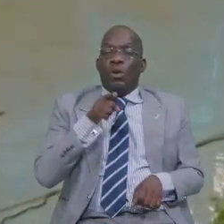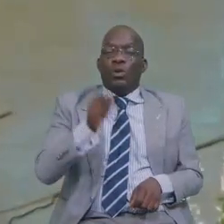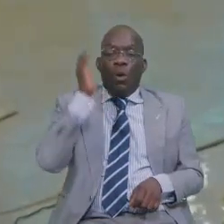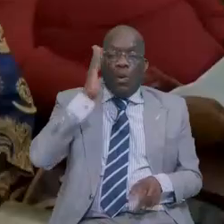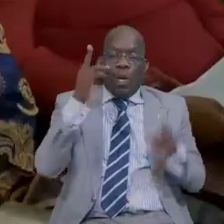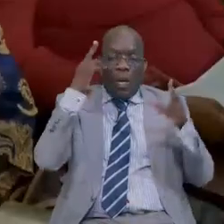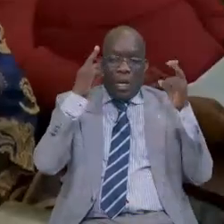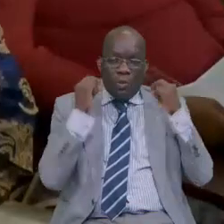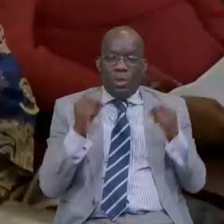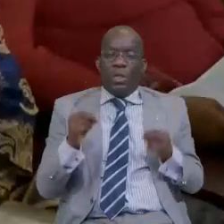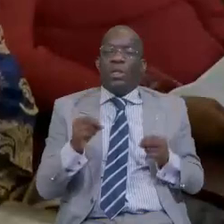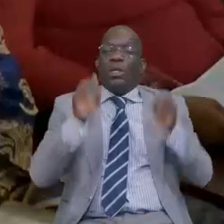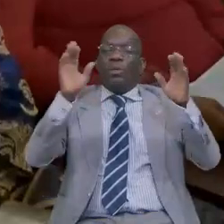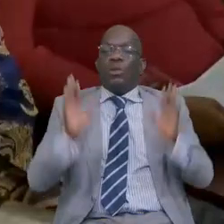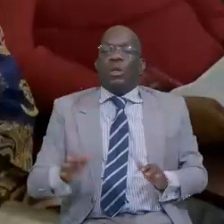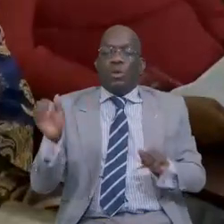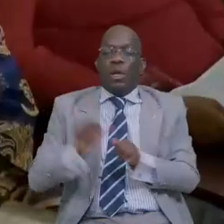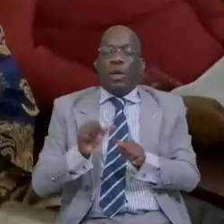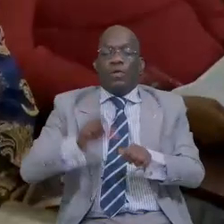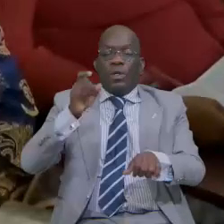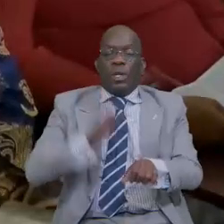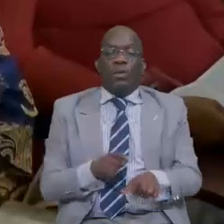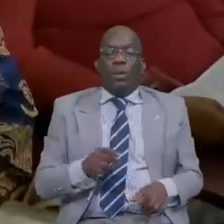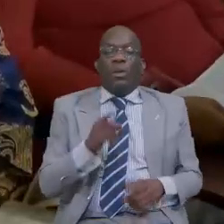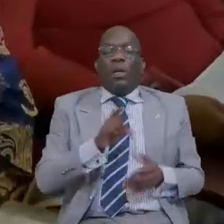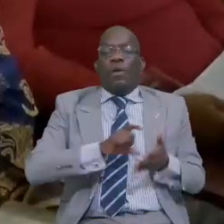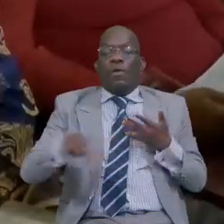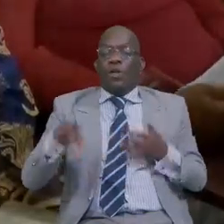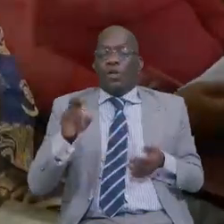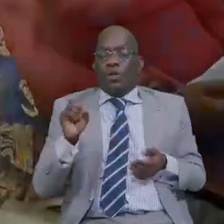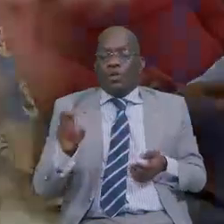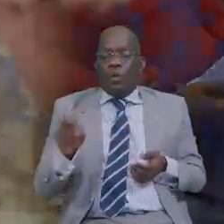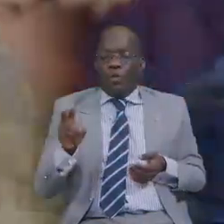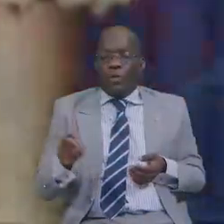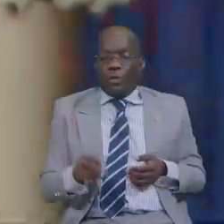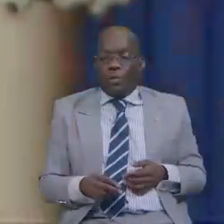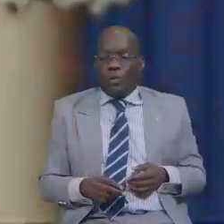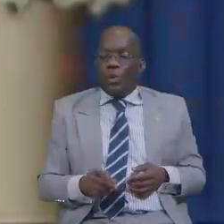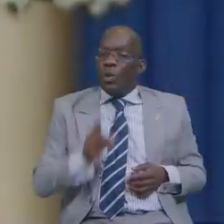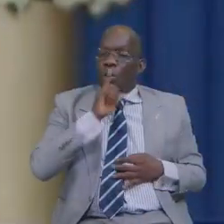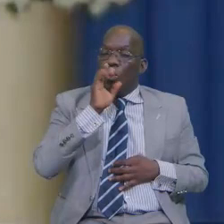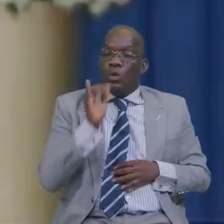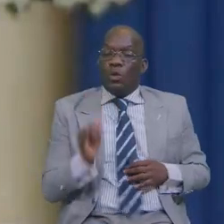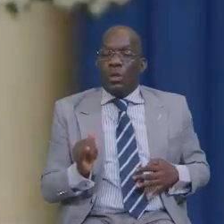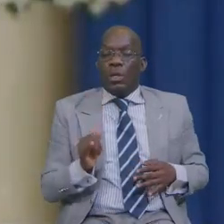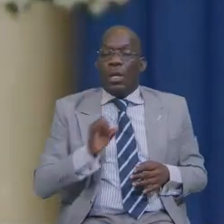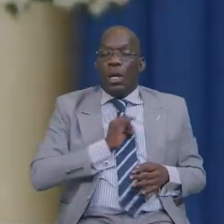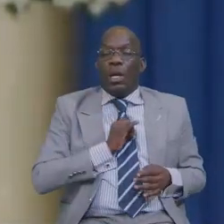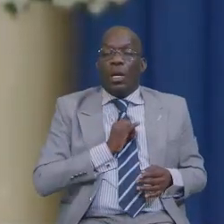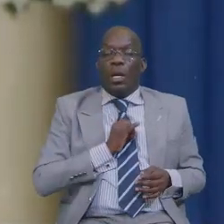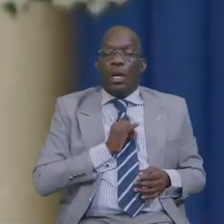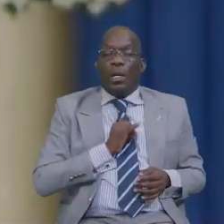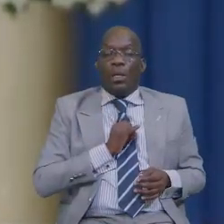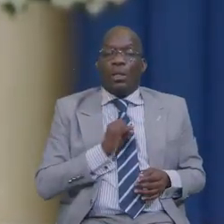every time. Look at verse 12. In verse 12, verily, verily, I say unto